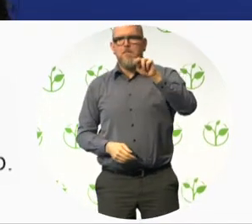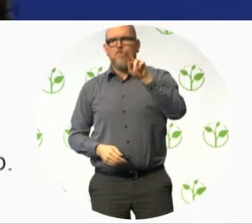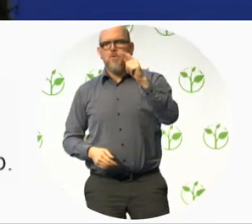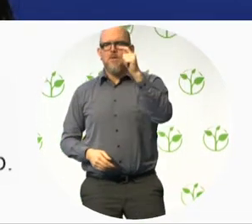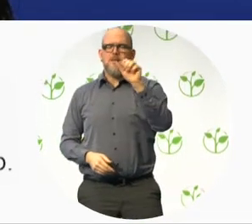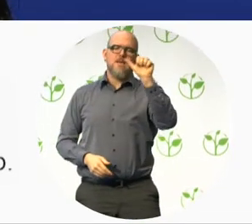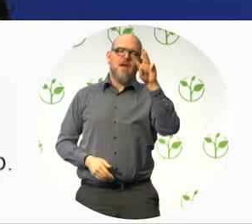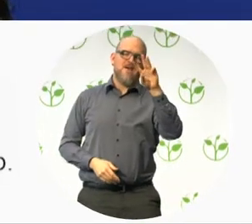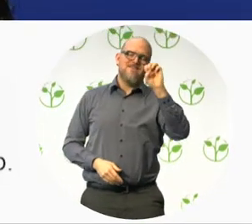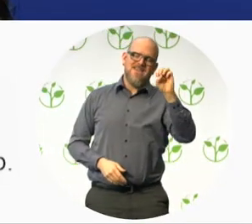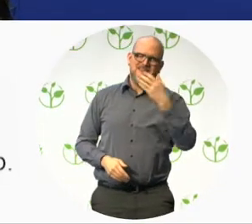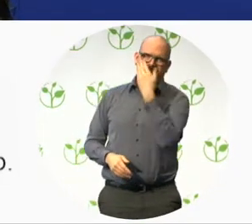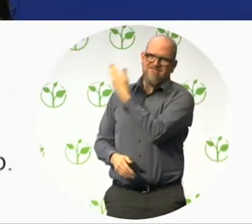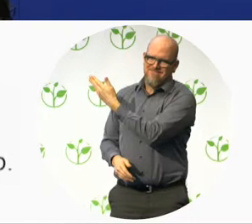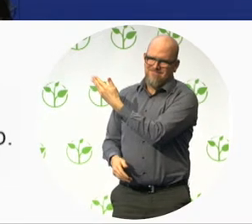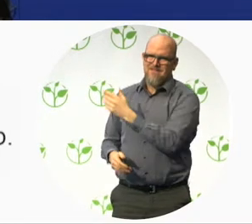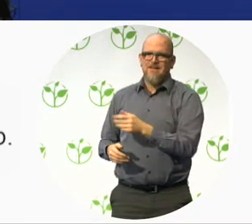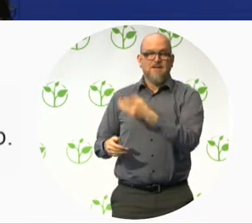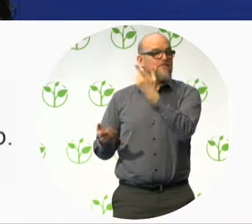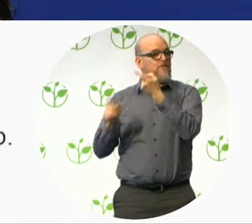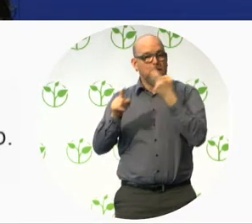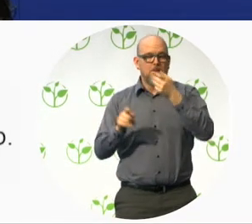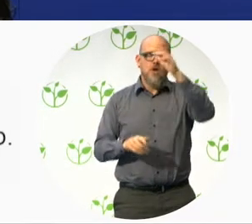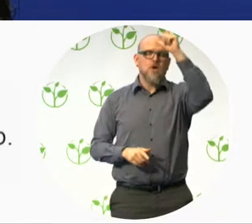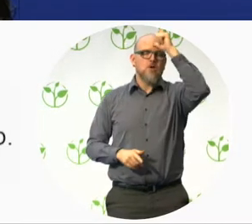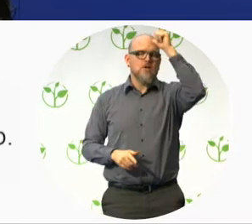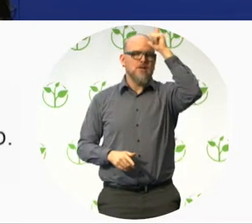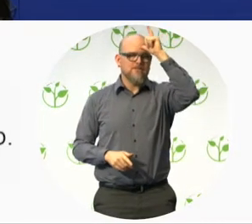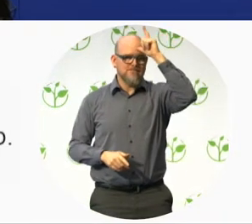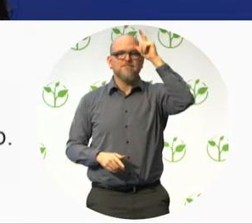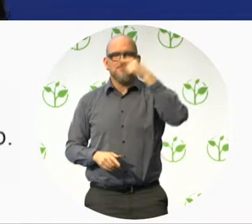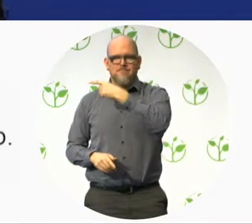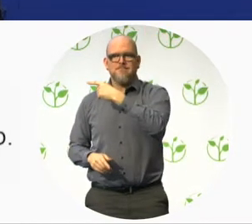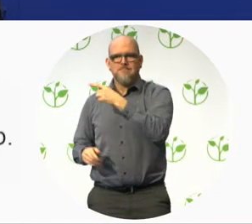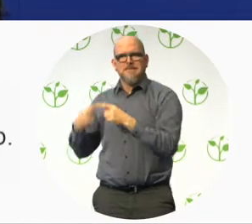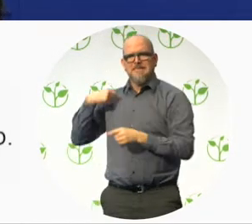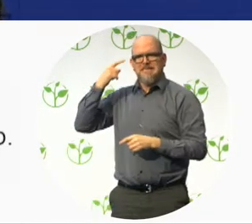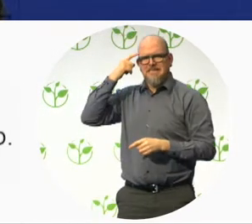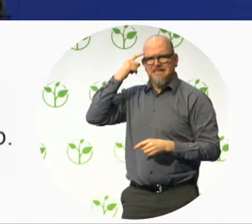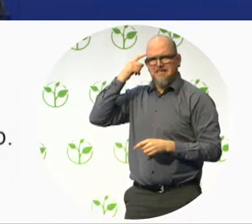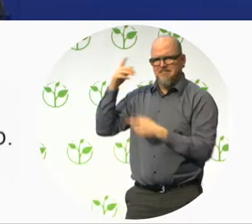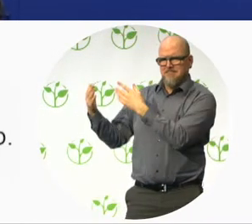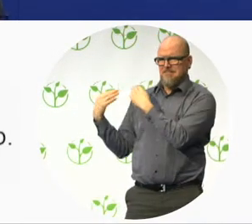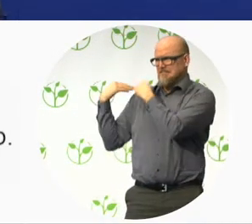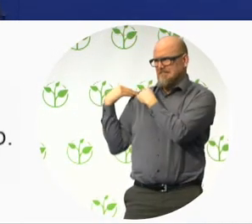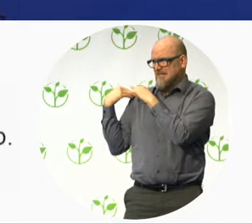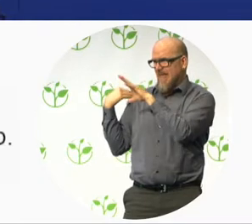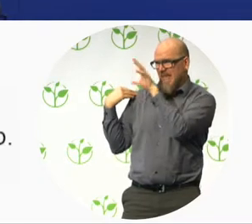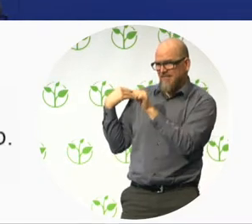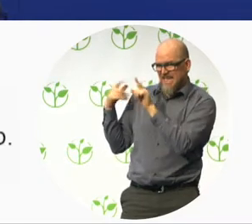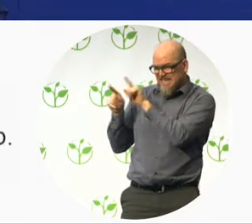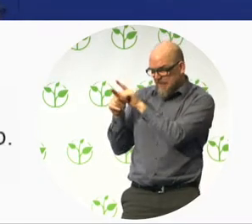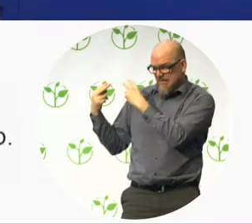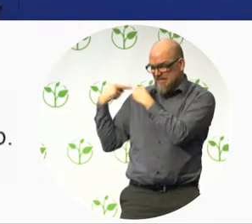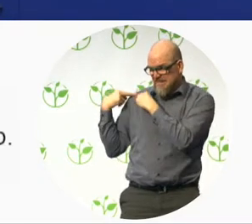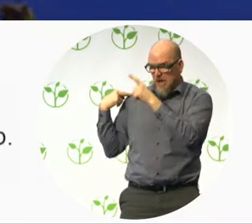and Africa, I believe. Youssef Motawi is Chief Operating Officer, is that correct, for